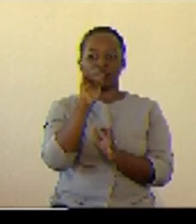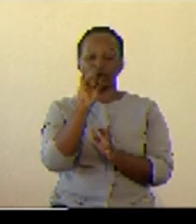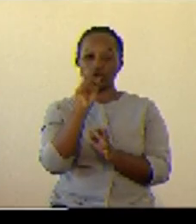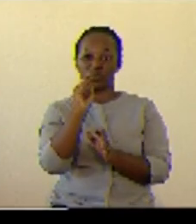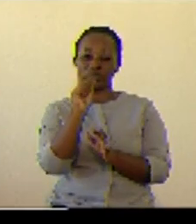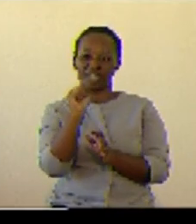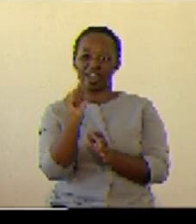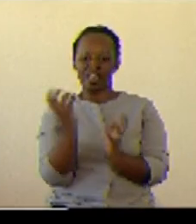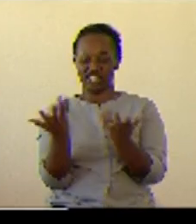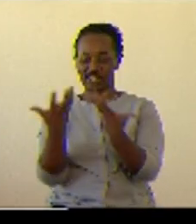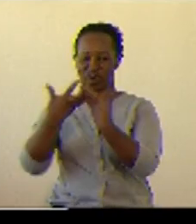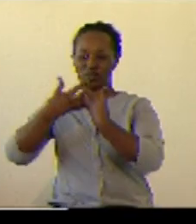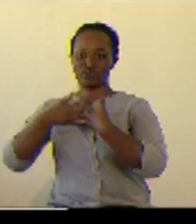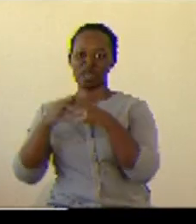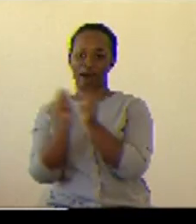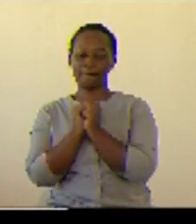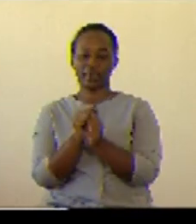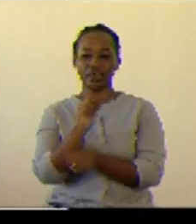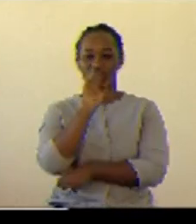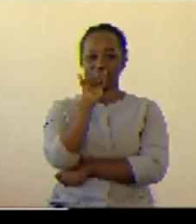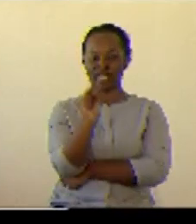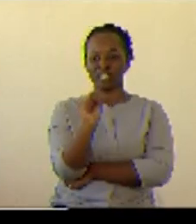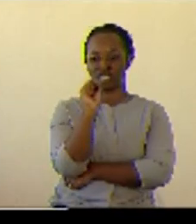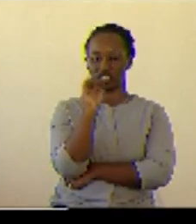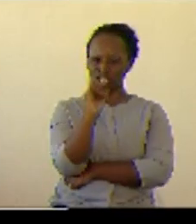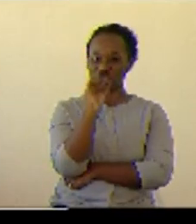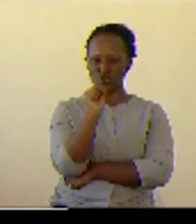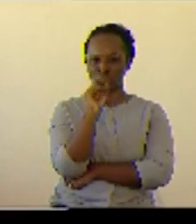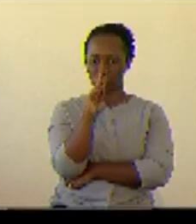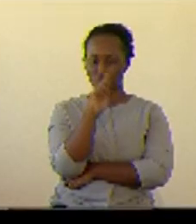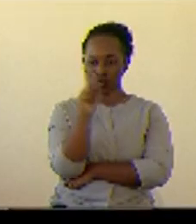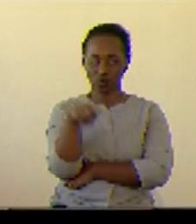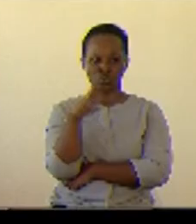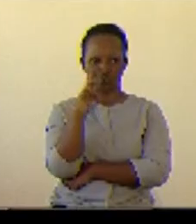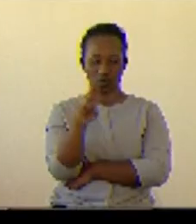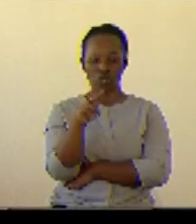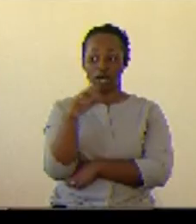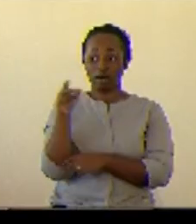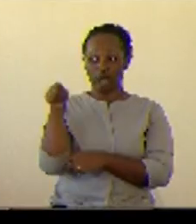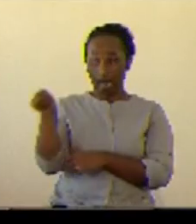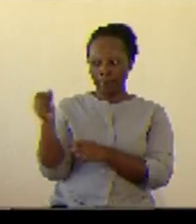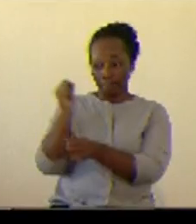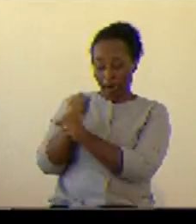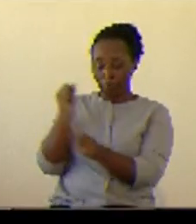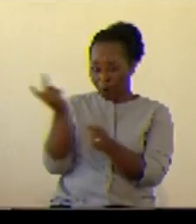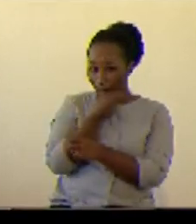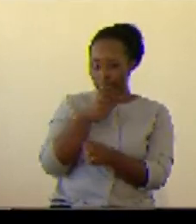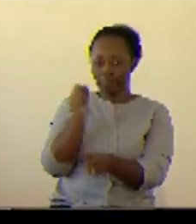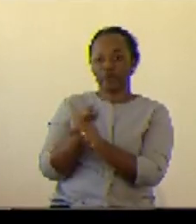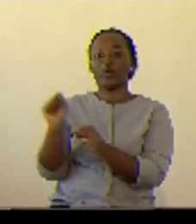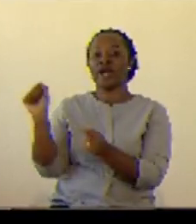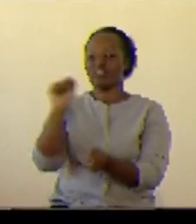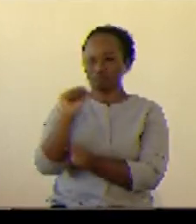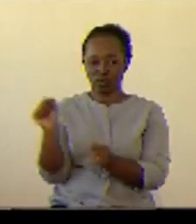company. A Toyota company merging with Isuzu company, those are 2 farms manufacturing cars. That is